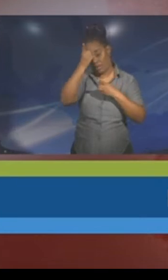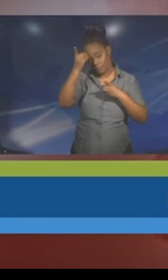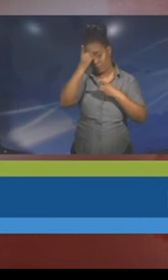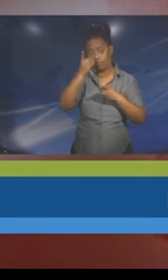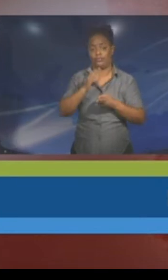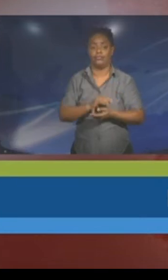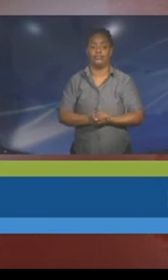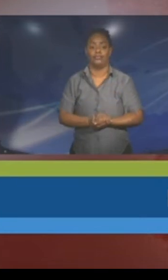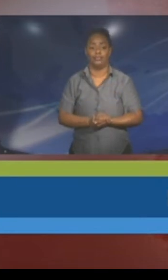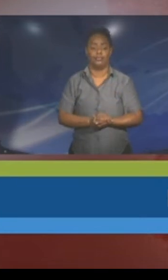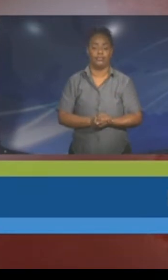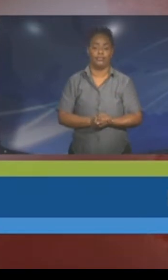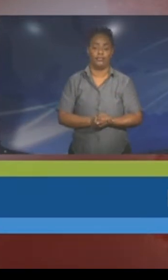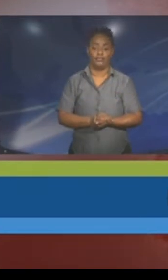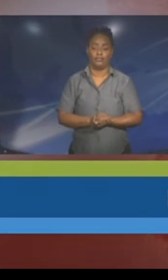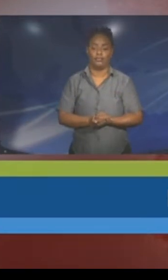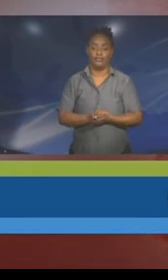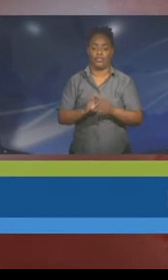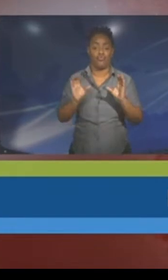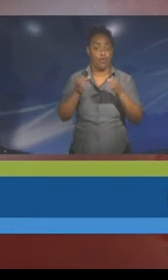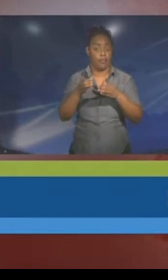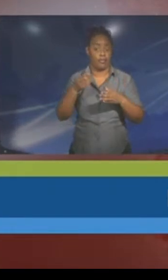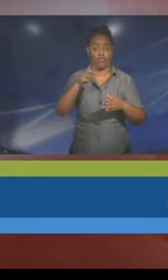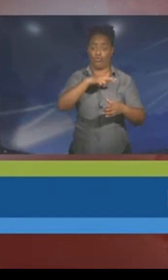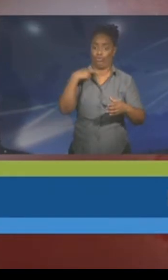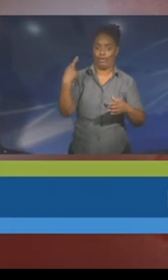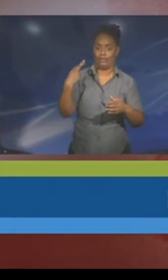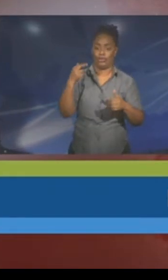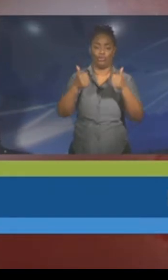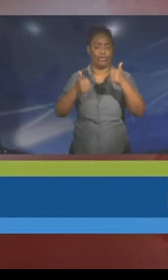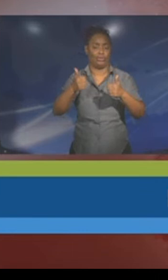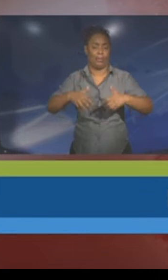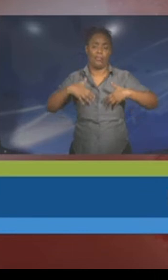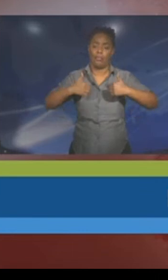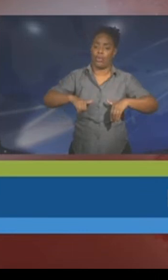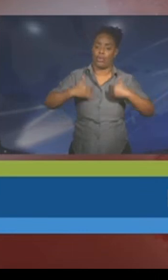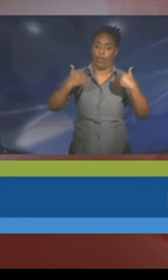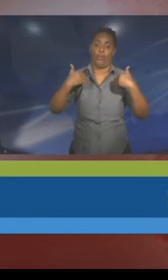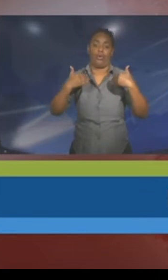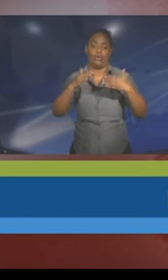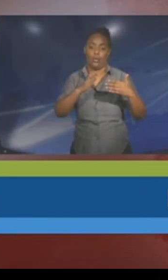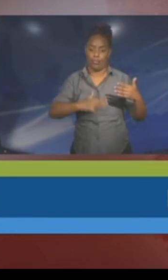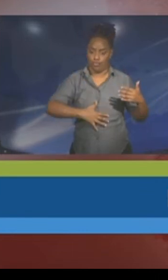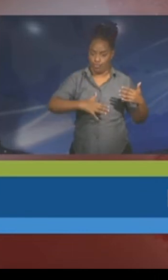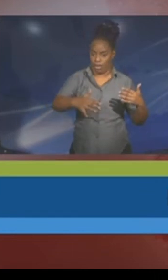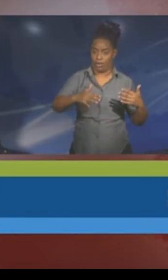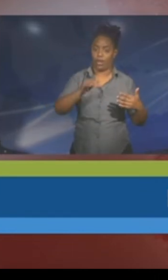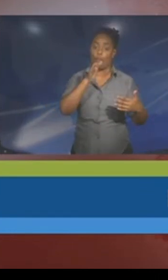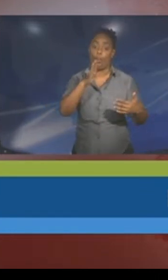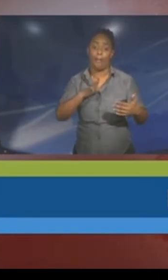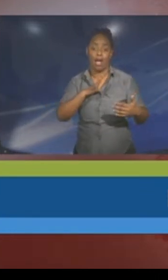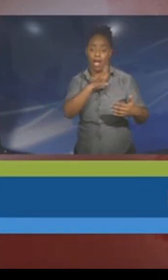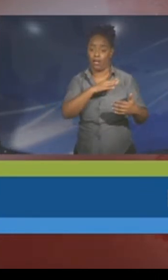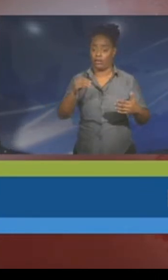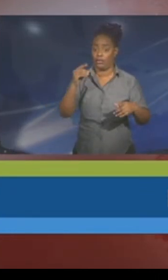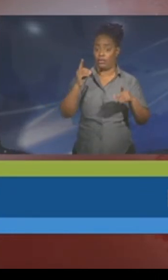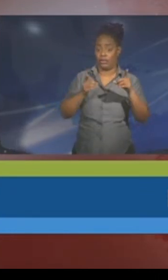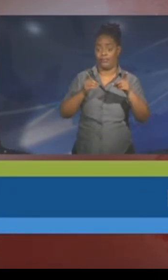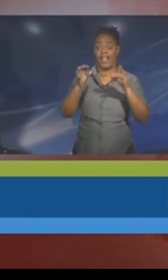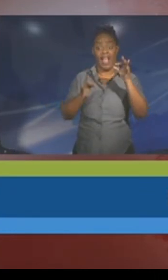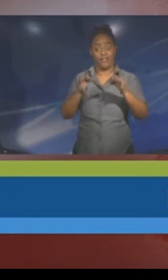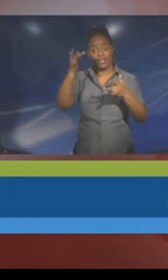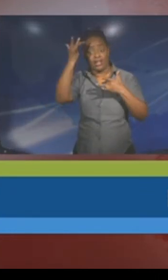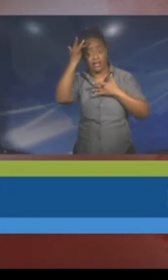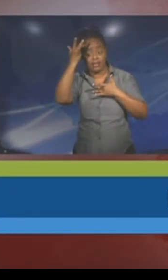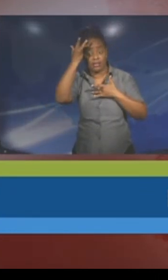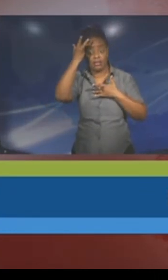severe disease in certain populations, for example, young children, pregnant women, and the immunocompromised. This slide